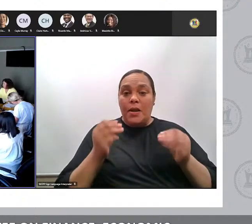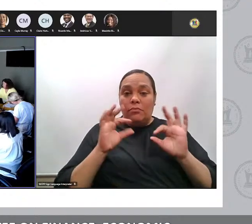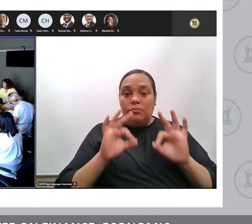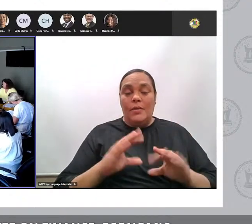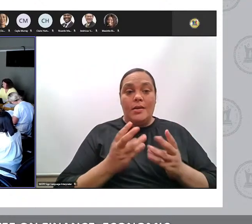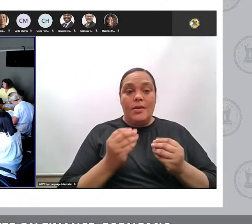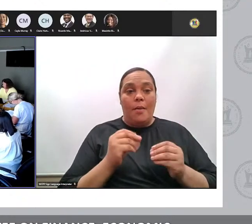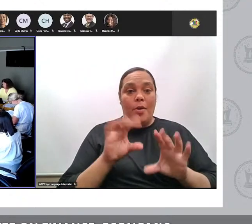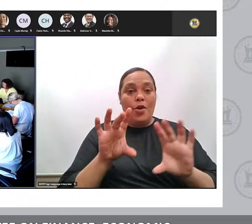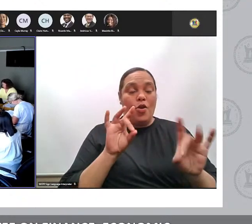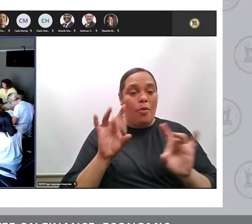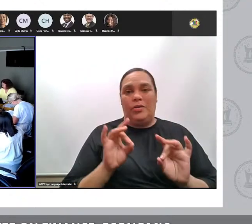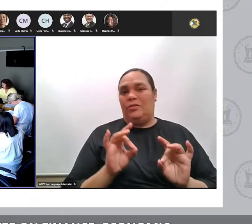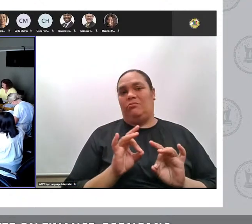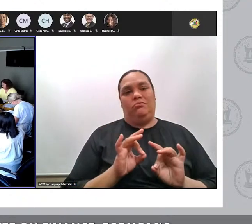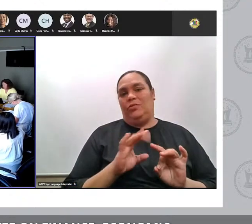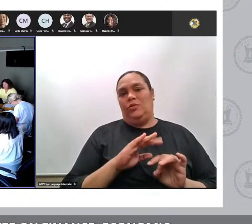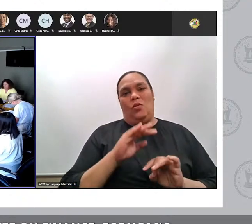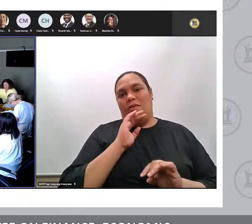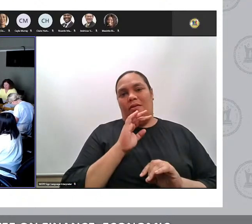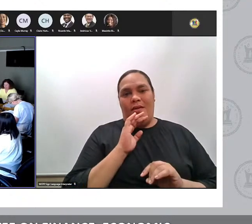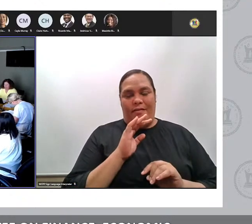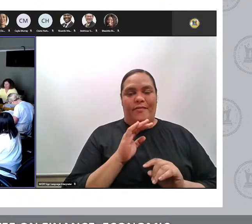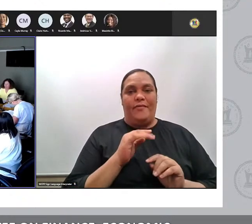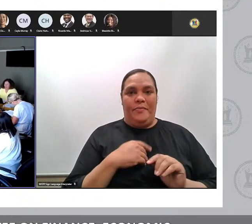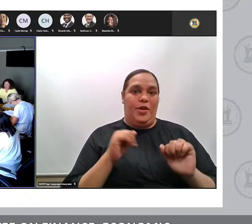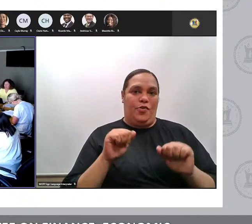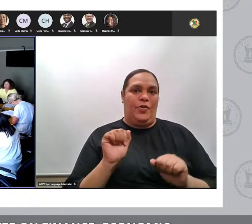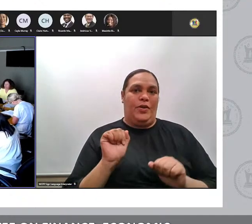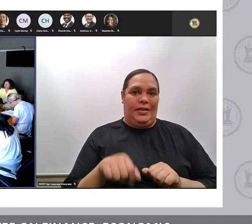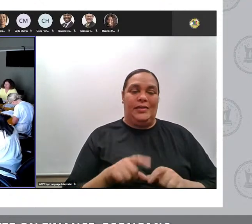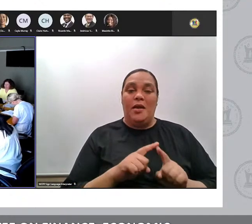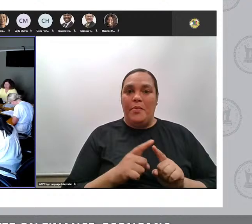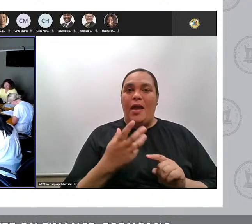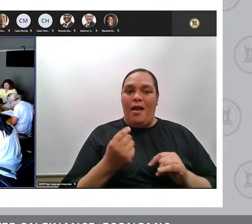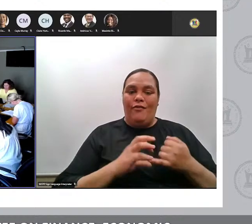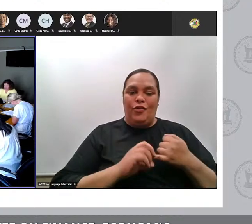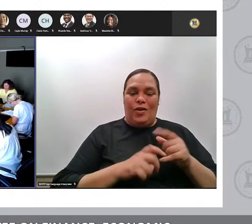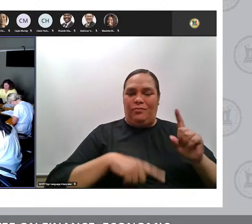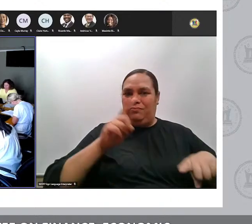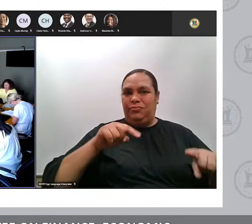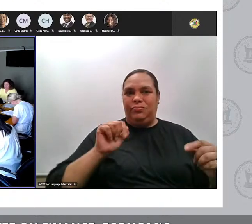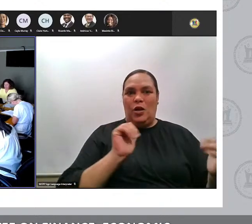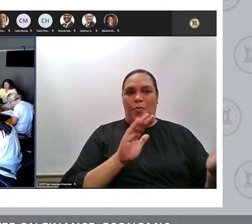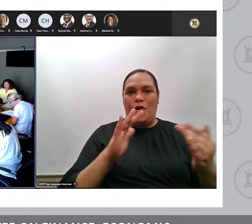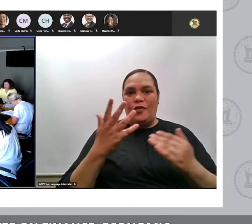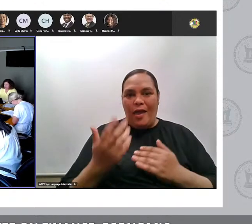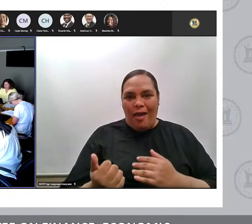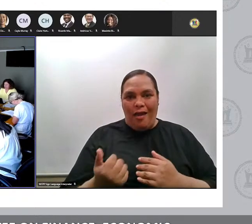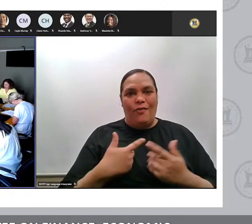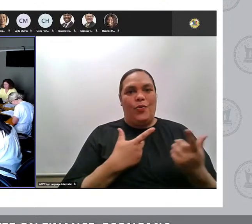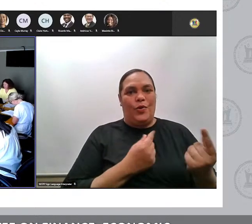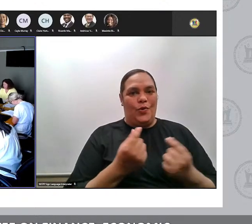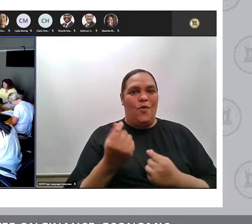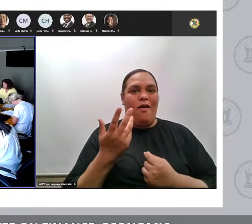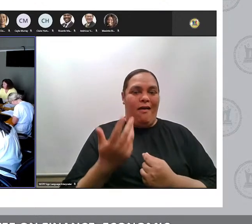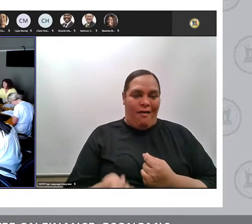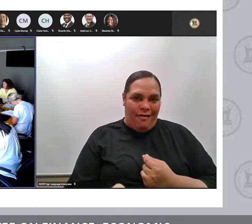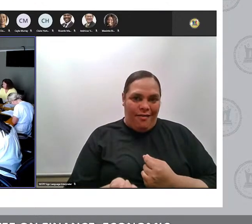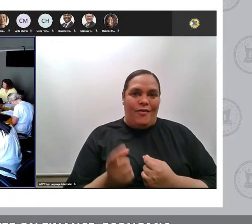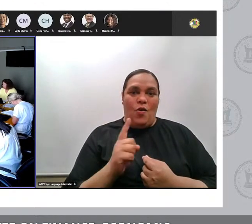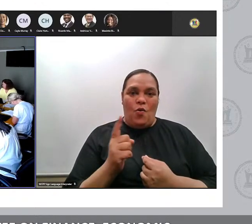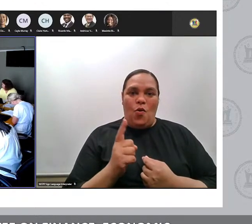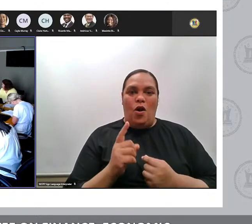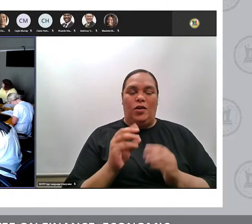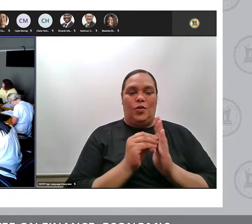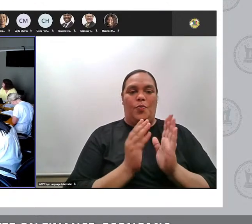of nominees and applications. We have tried various approaches. We do have it put out